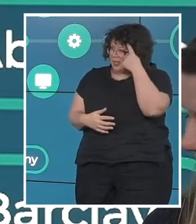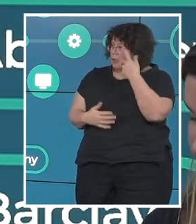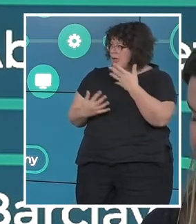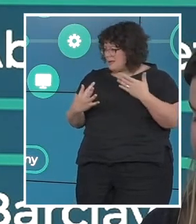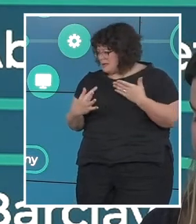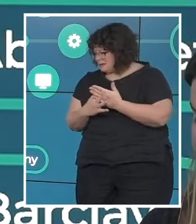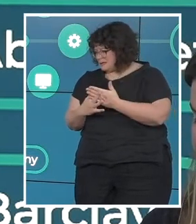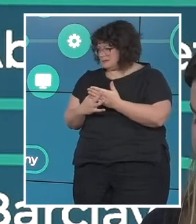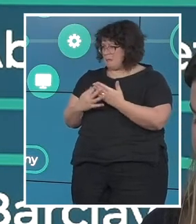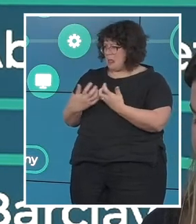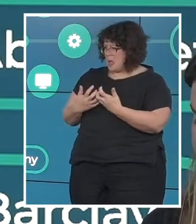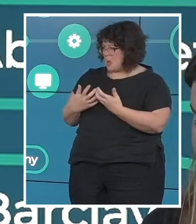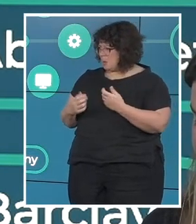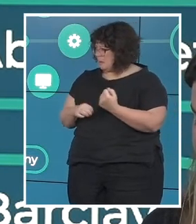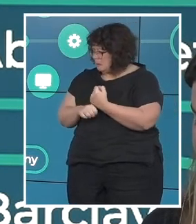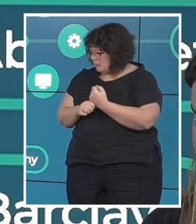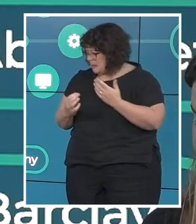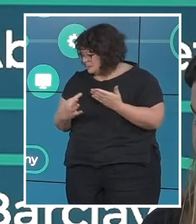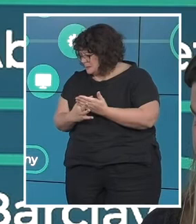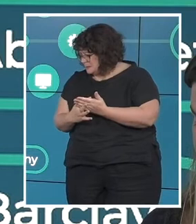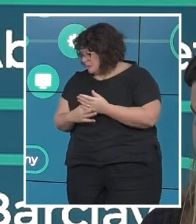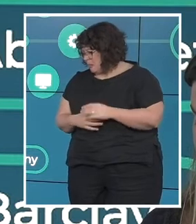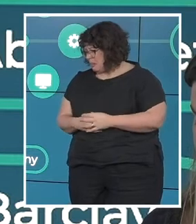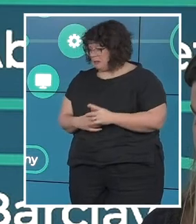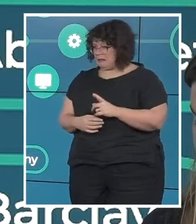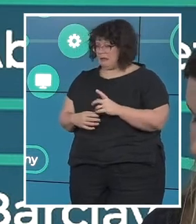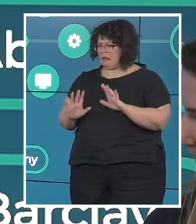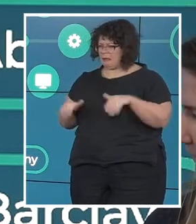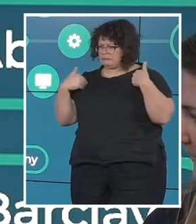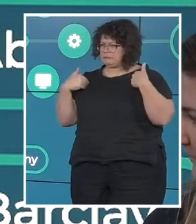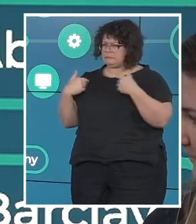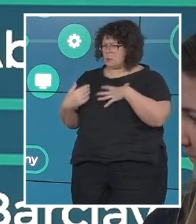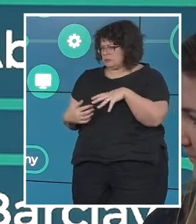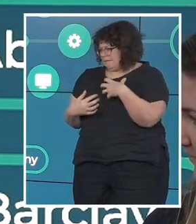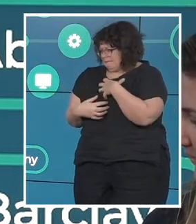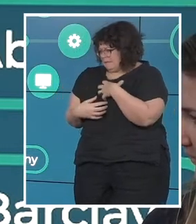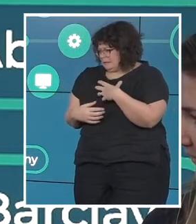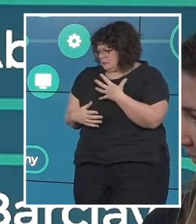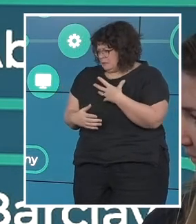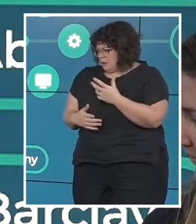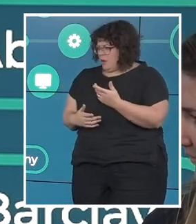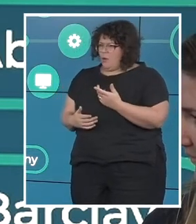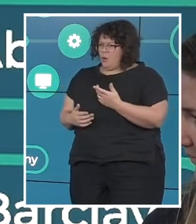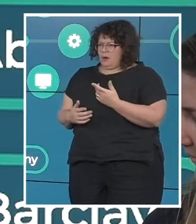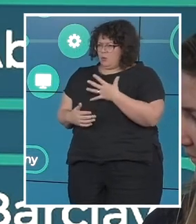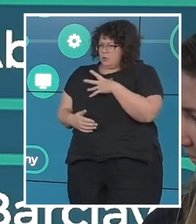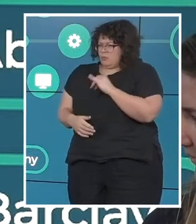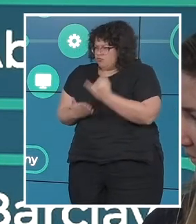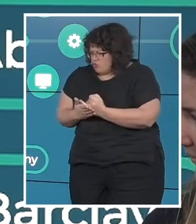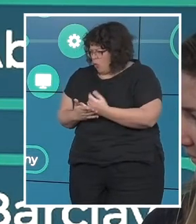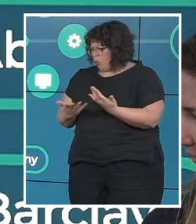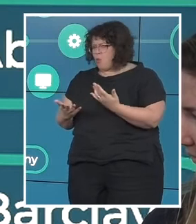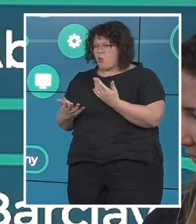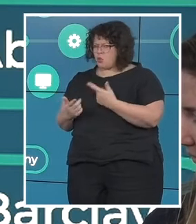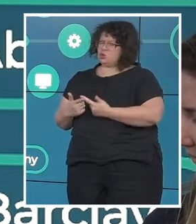having too much to do. I think the important thing is to start to collaborate with other people, to bring on board partners, and to